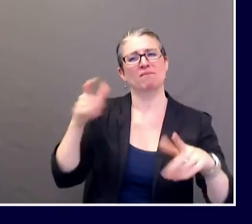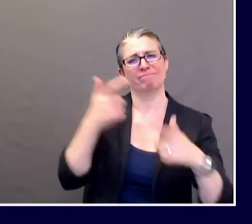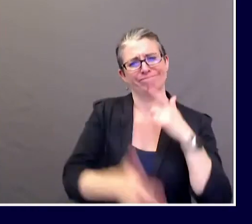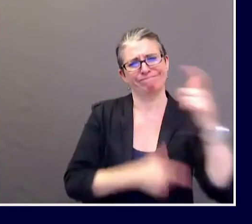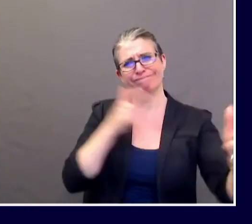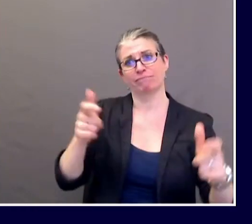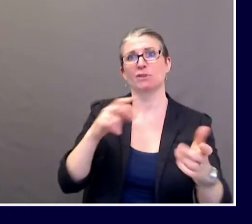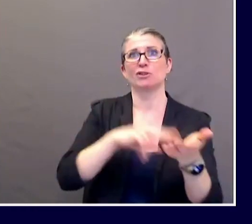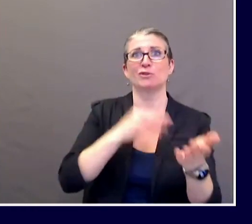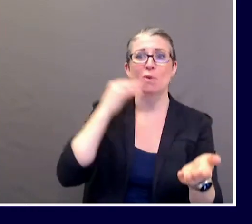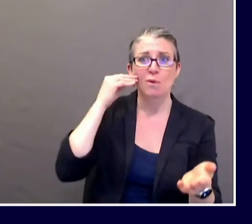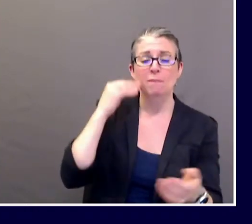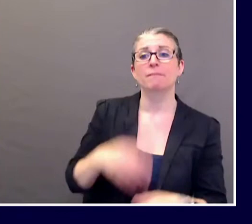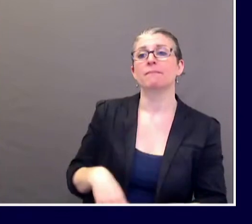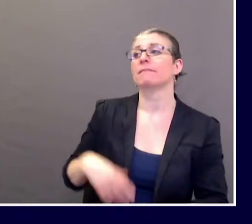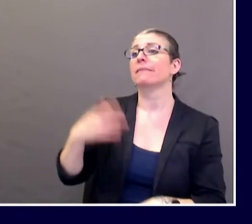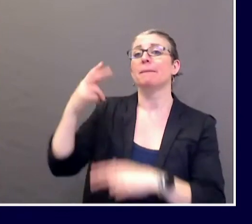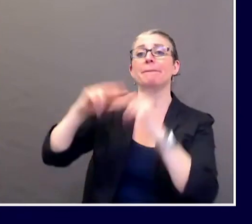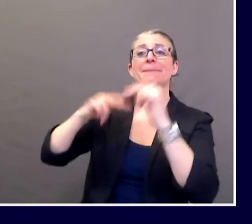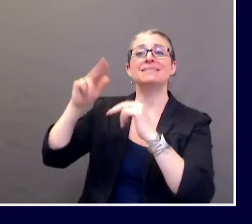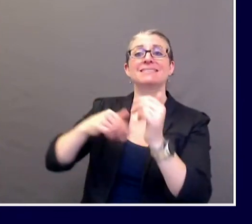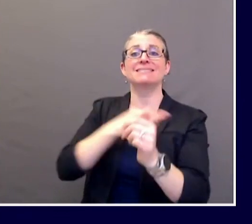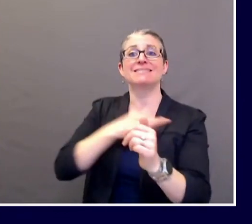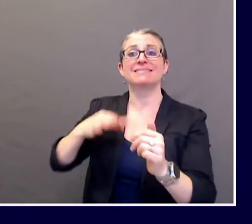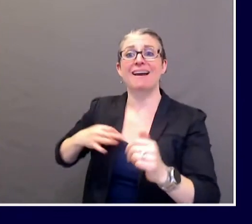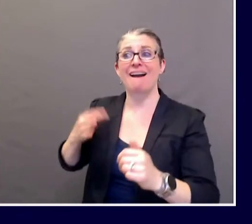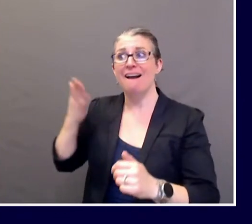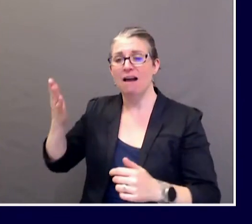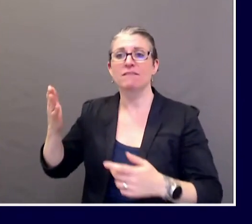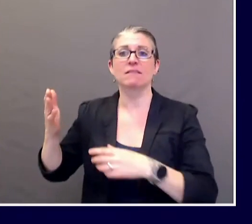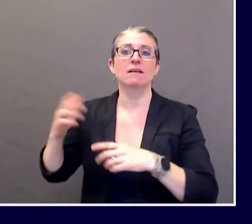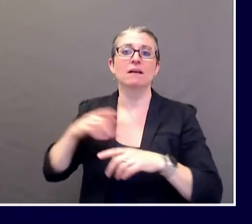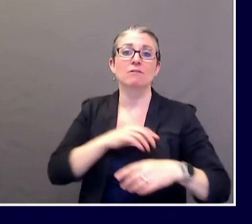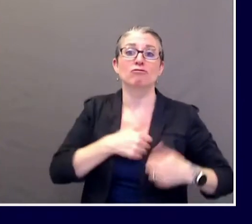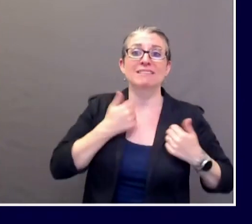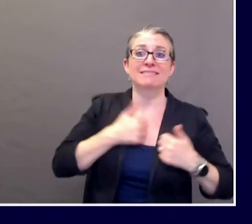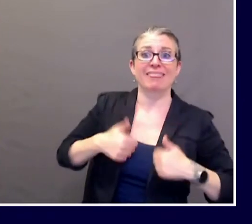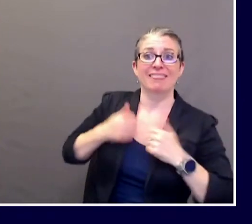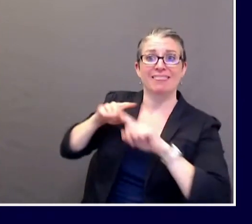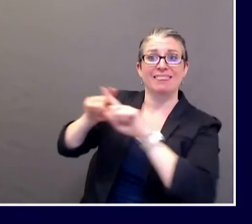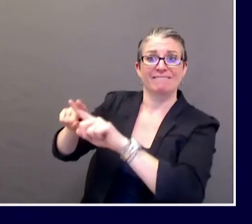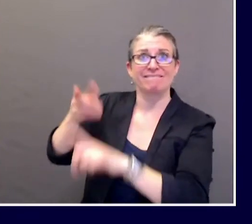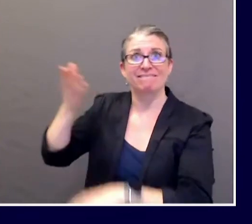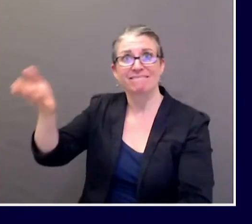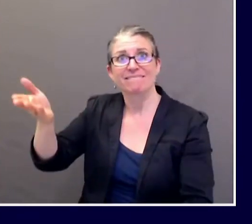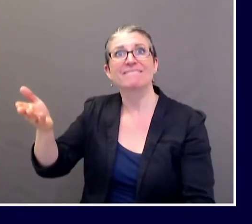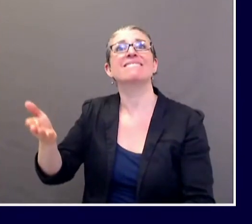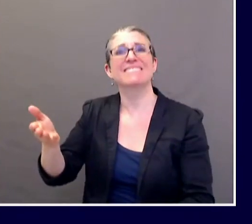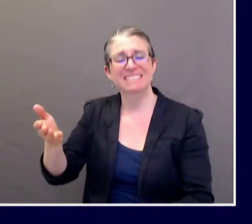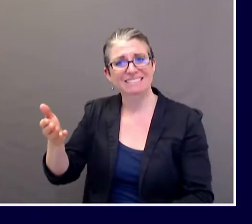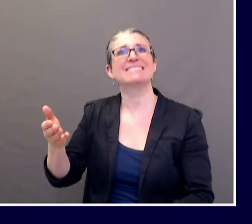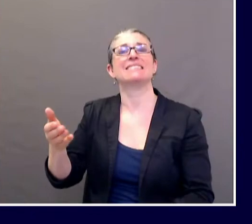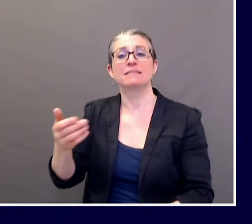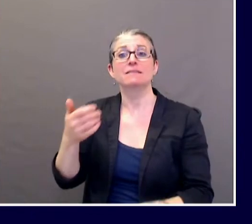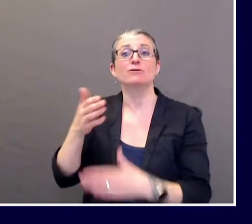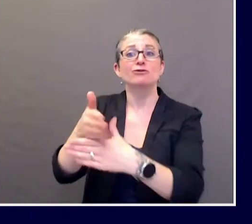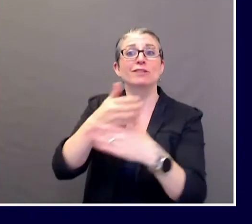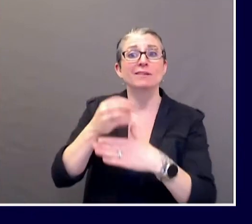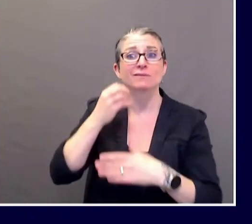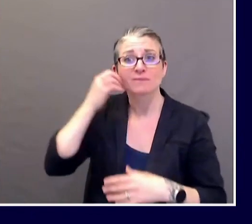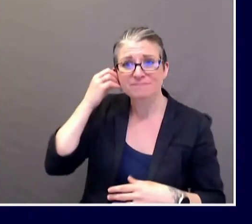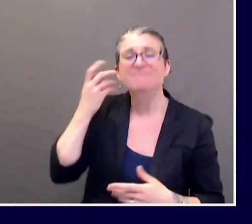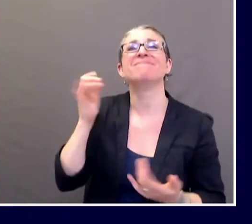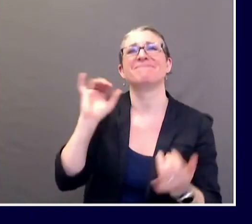Our approach to nursing home outbreaks is one that we've thankfully had. We've had great partnership from